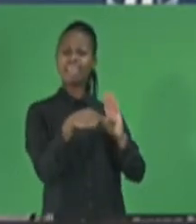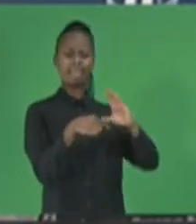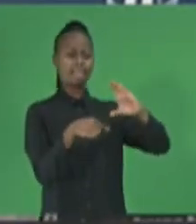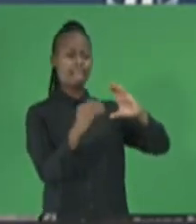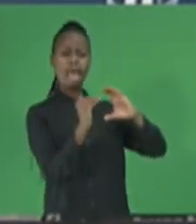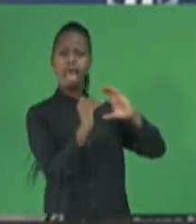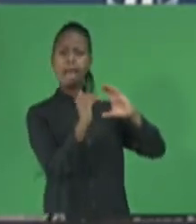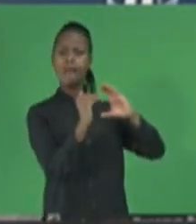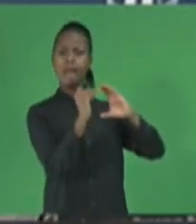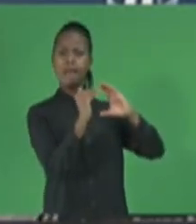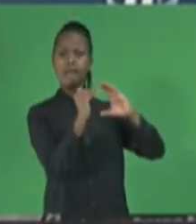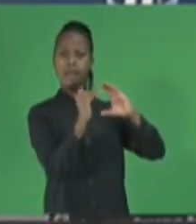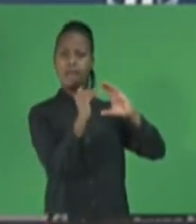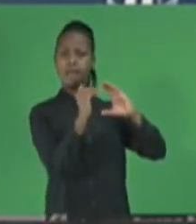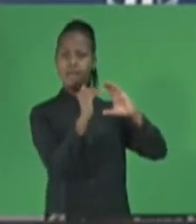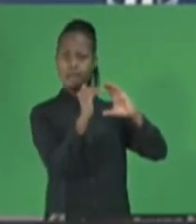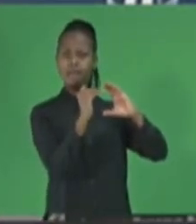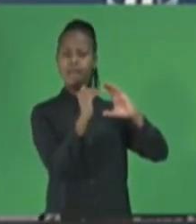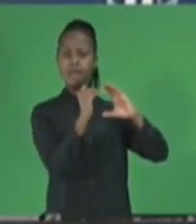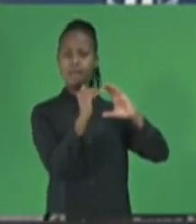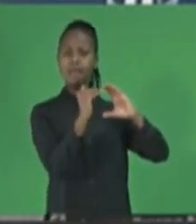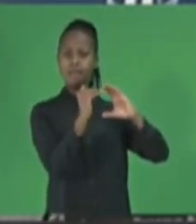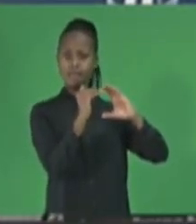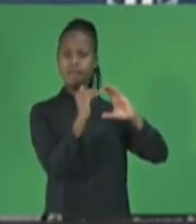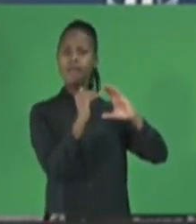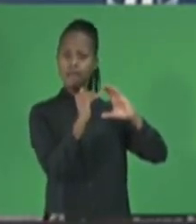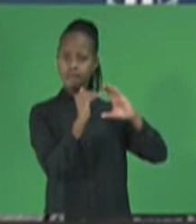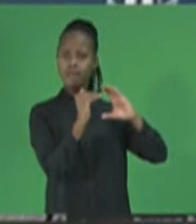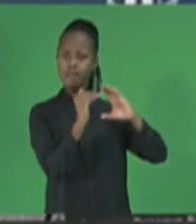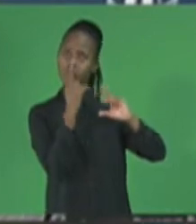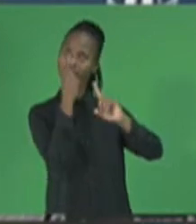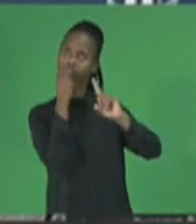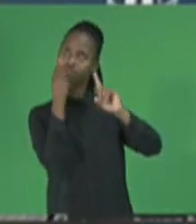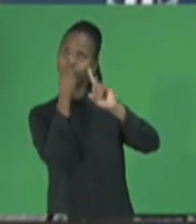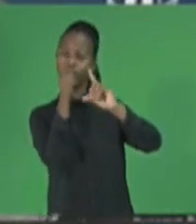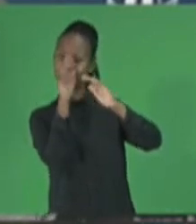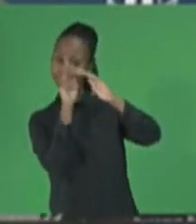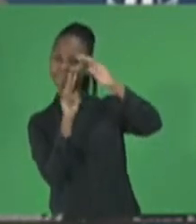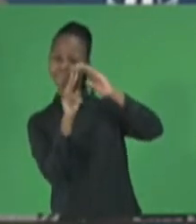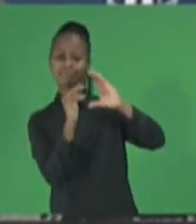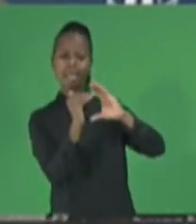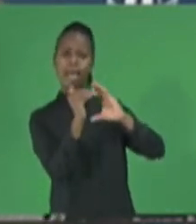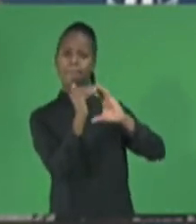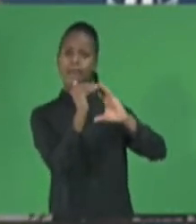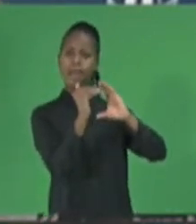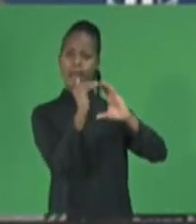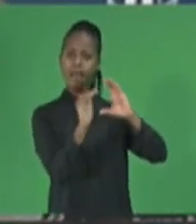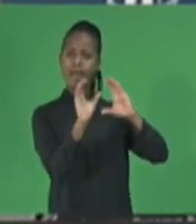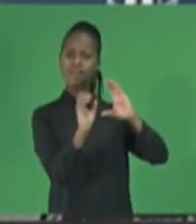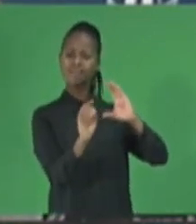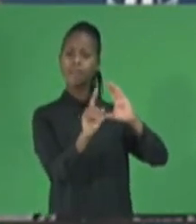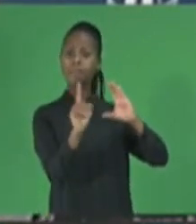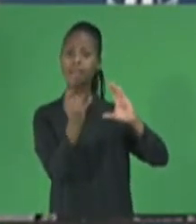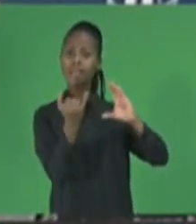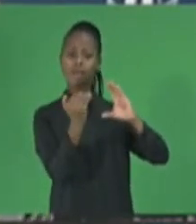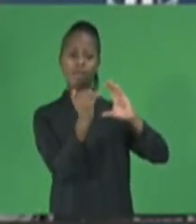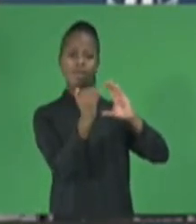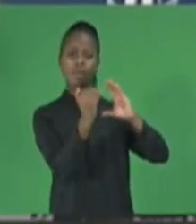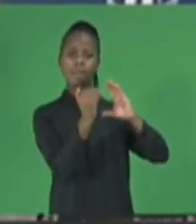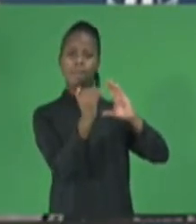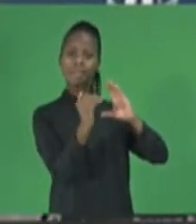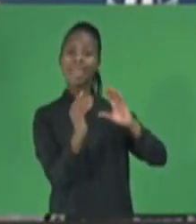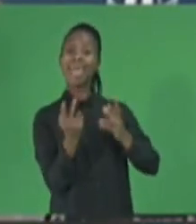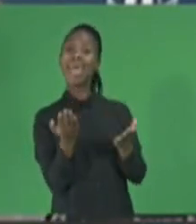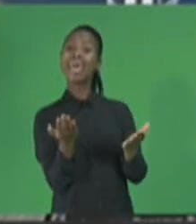level of the band, of the inflation targeting band. We are now having inflation